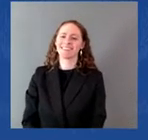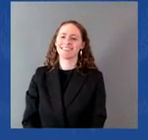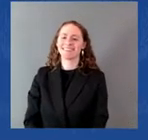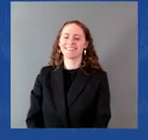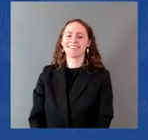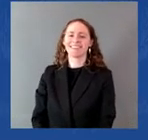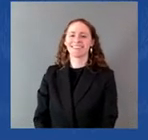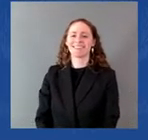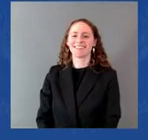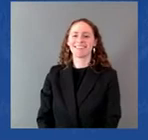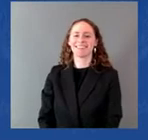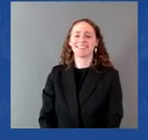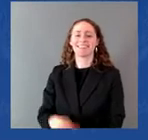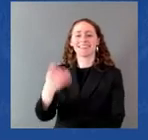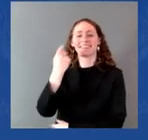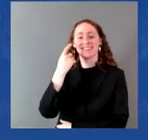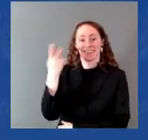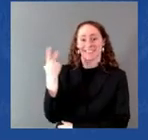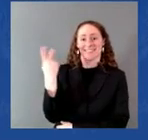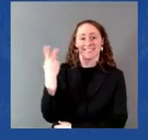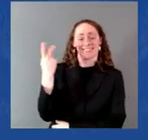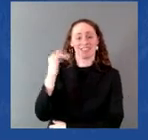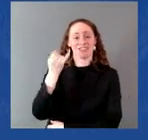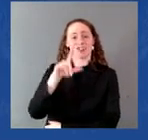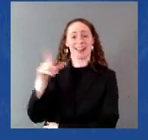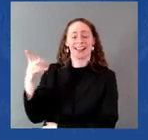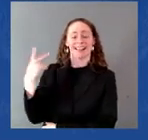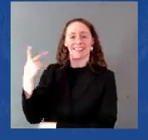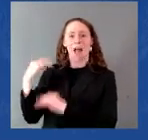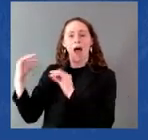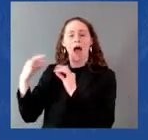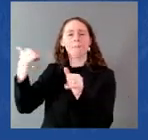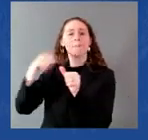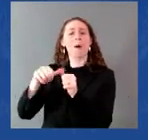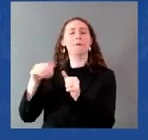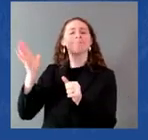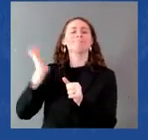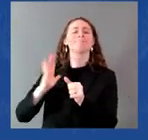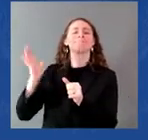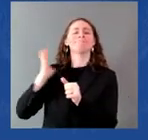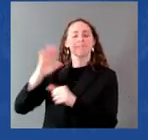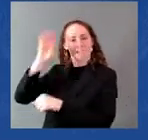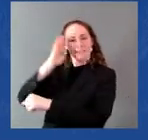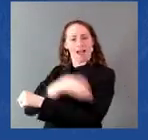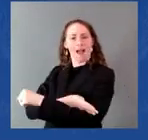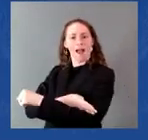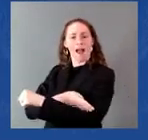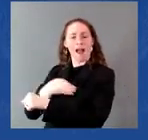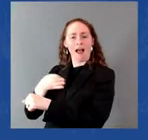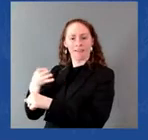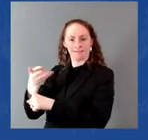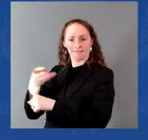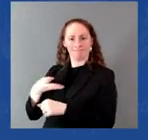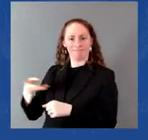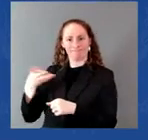in like 7, 8 rows back. She looked and said, "Who would bring 2 kids to a show like this?"